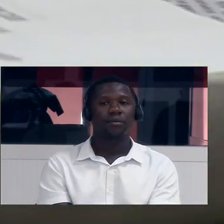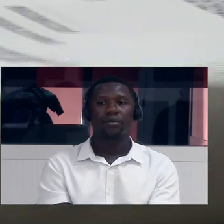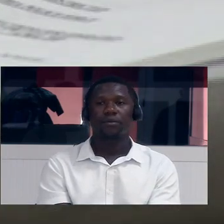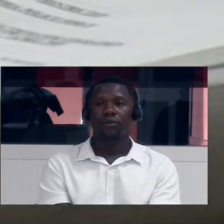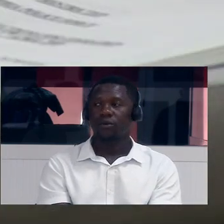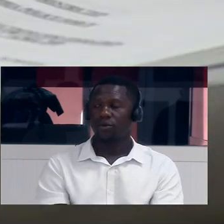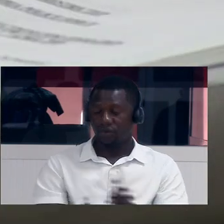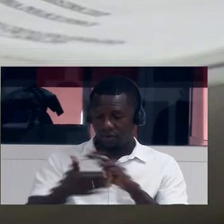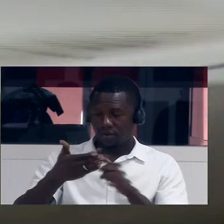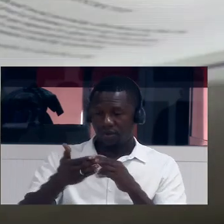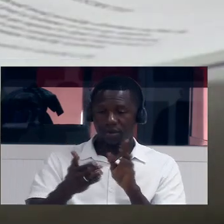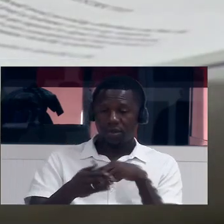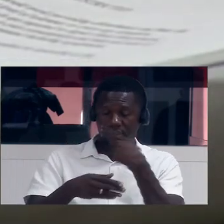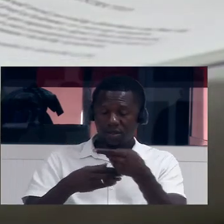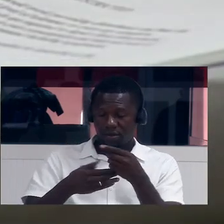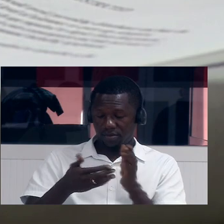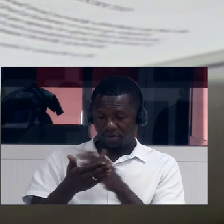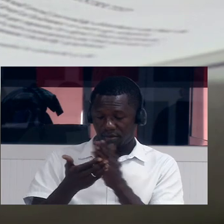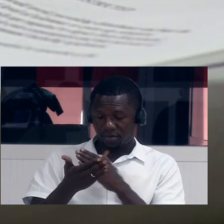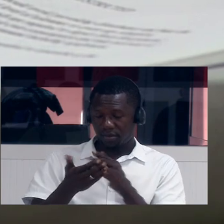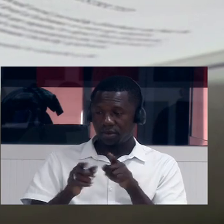Look at the next page as well.